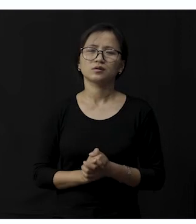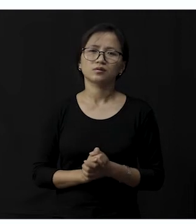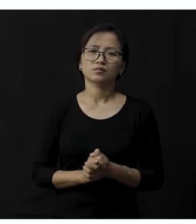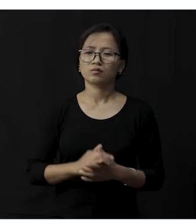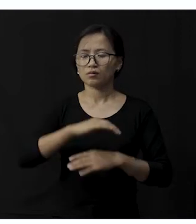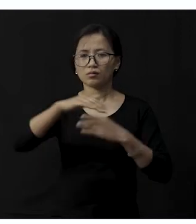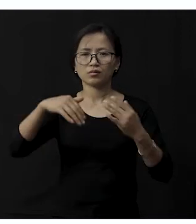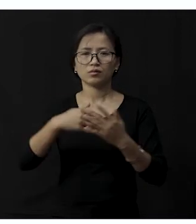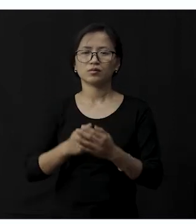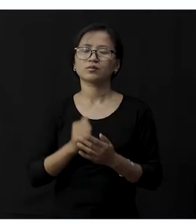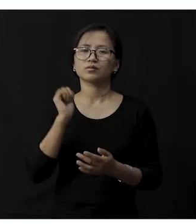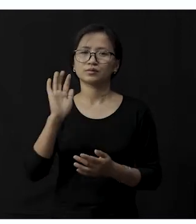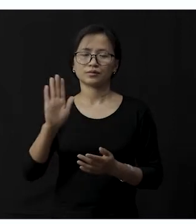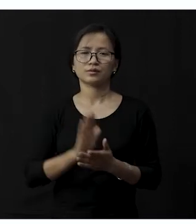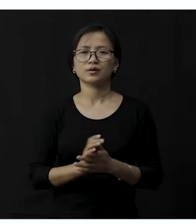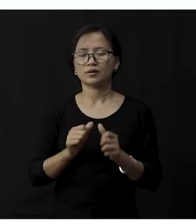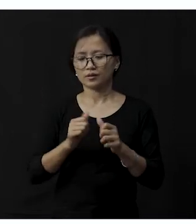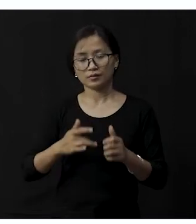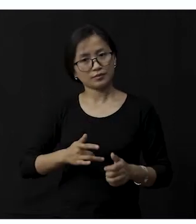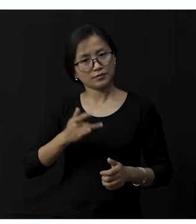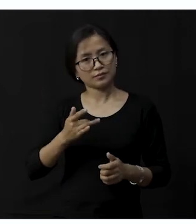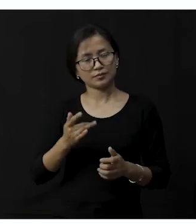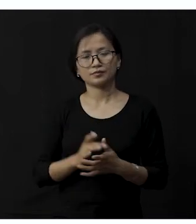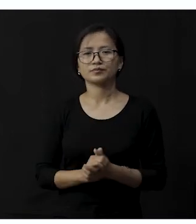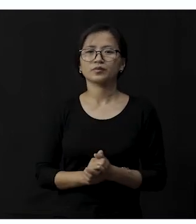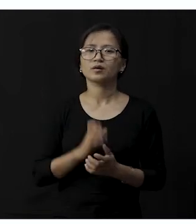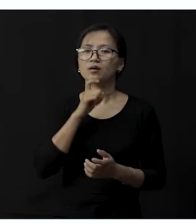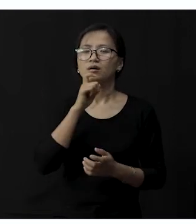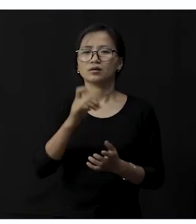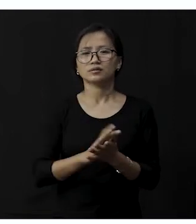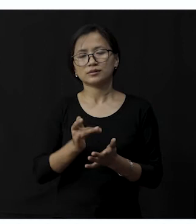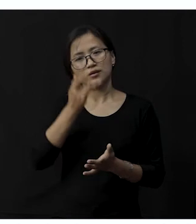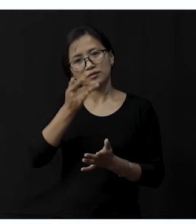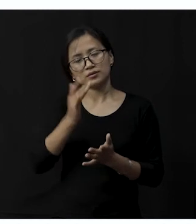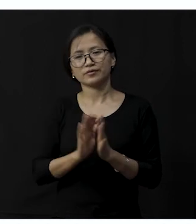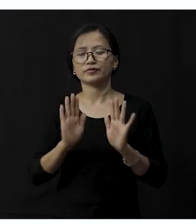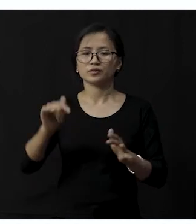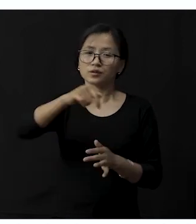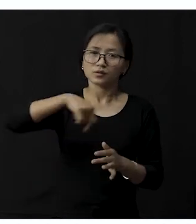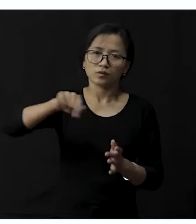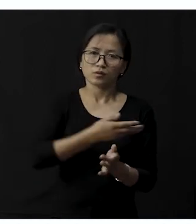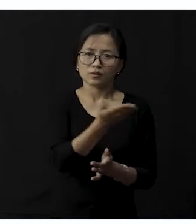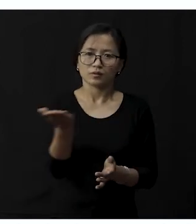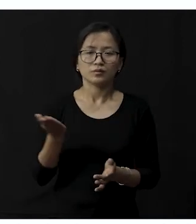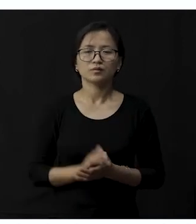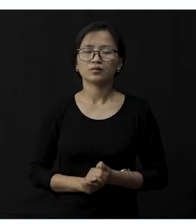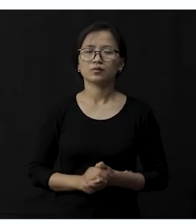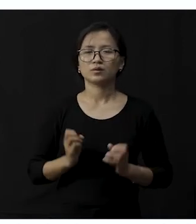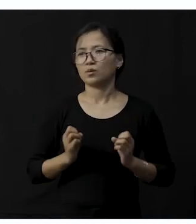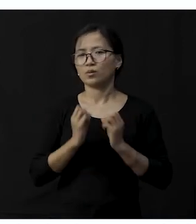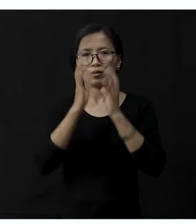them will be your adjectives. Now, if I were to ask you to taste something that I have cooked for you and you say, oh, wow, it's